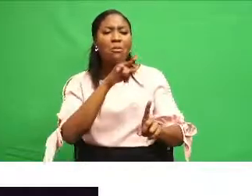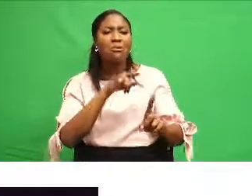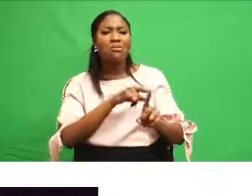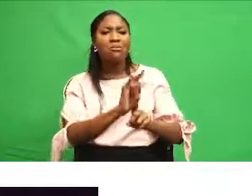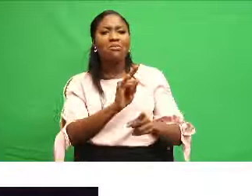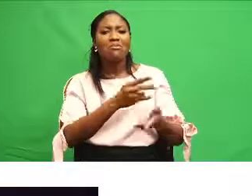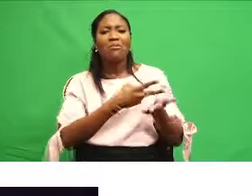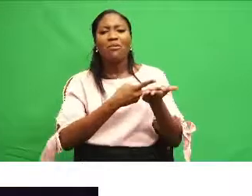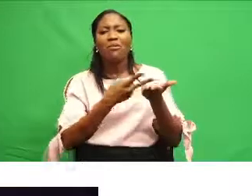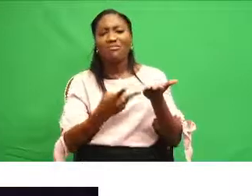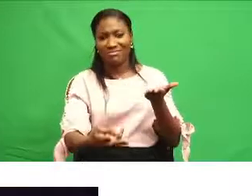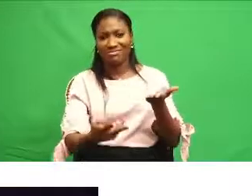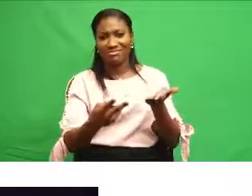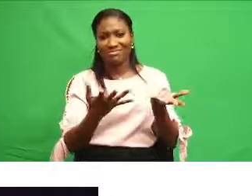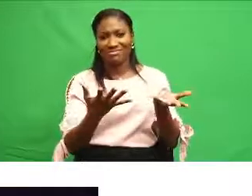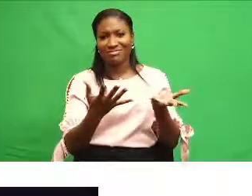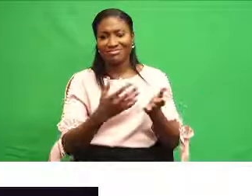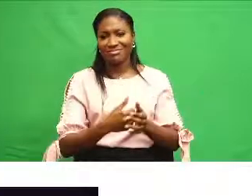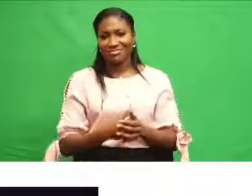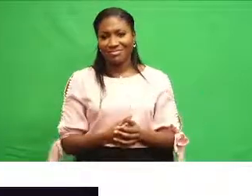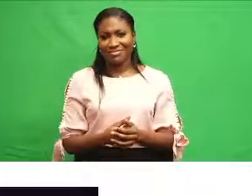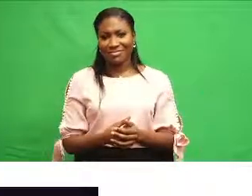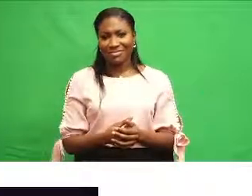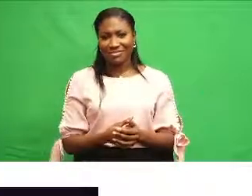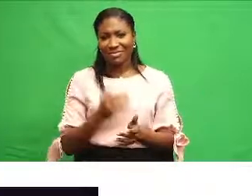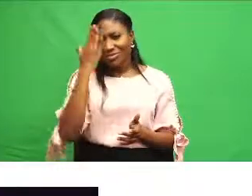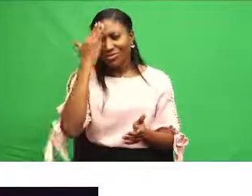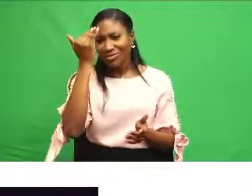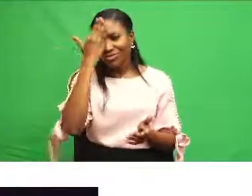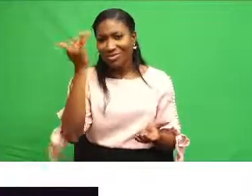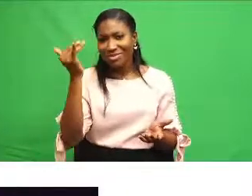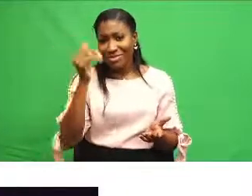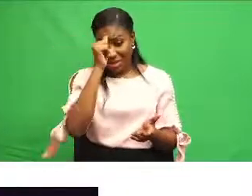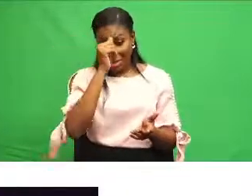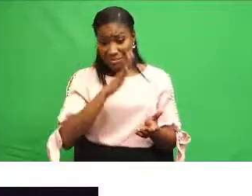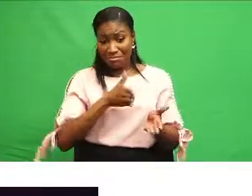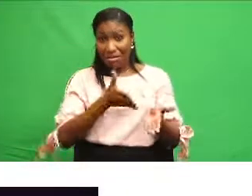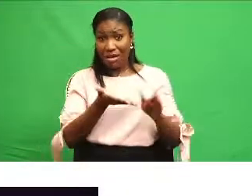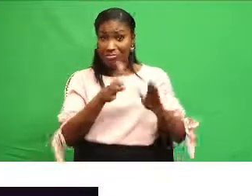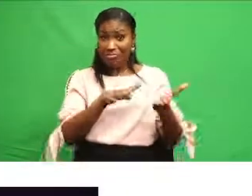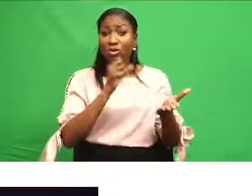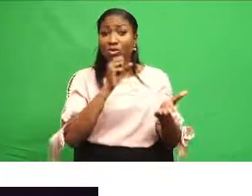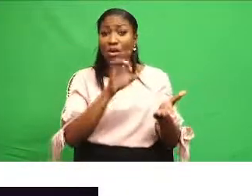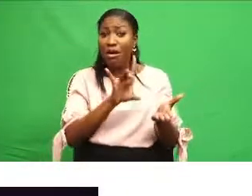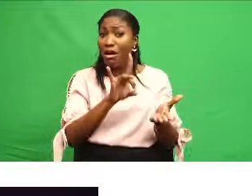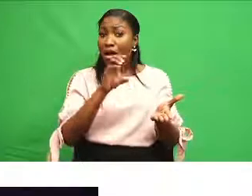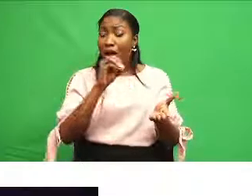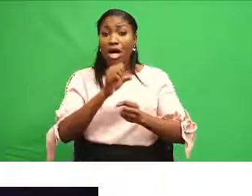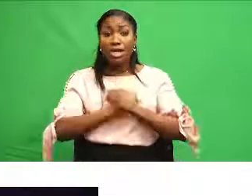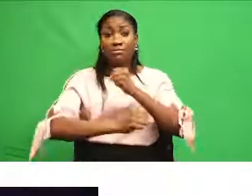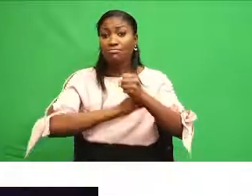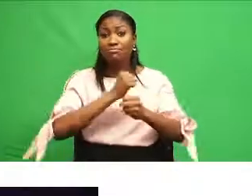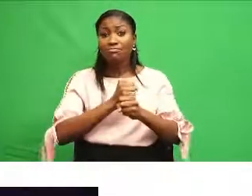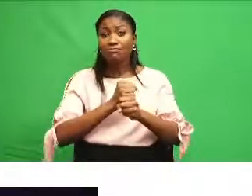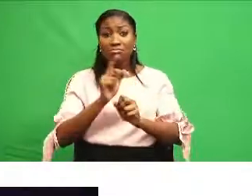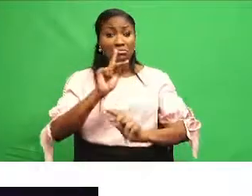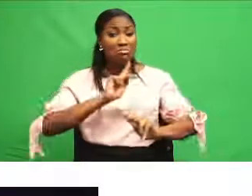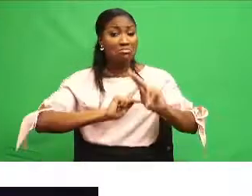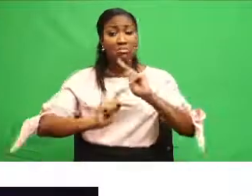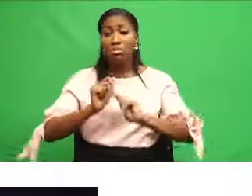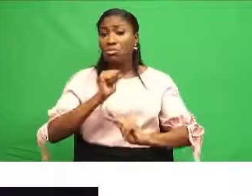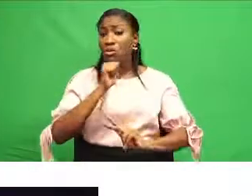fold the rottenness of 80 years in gold.